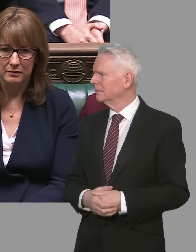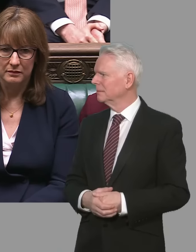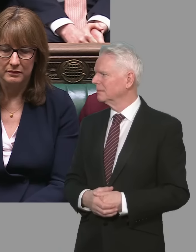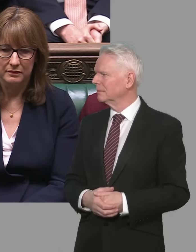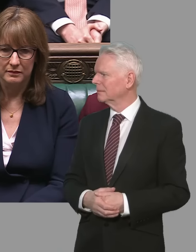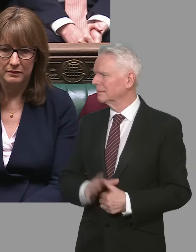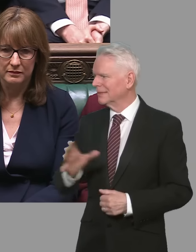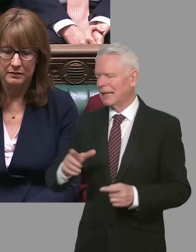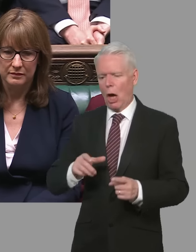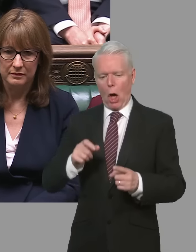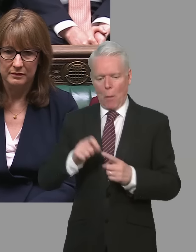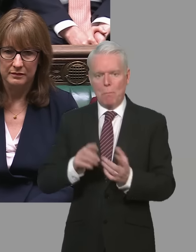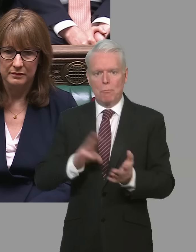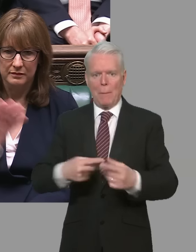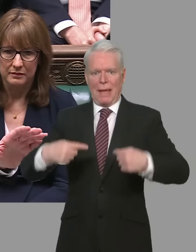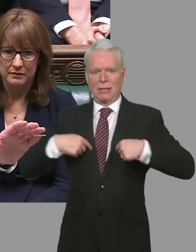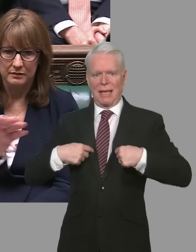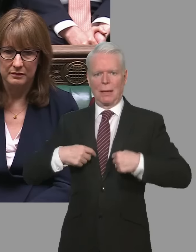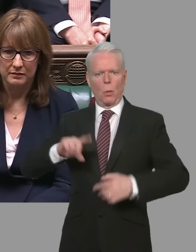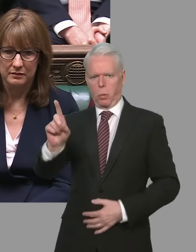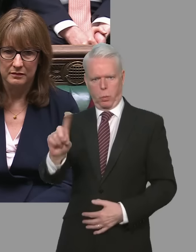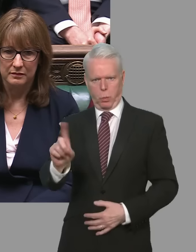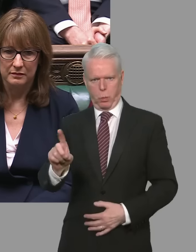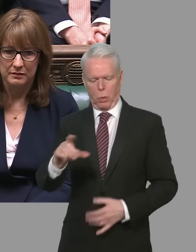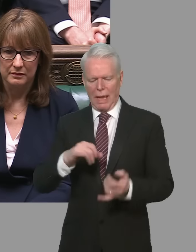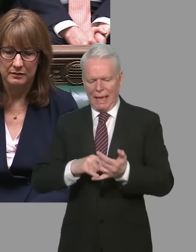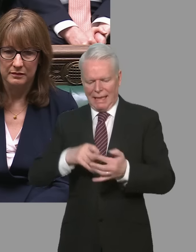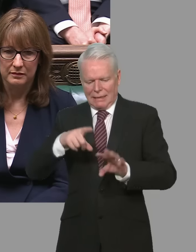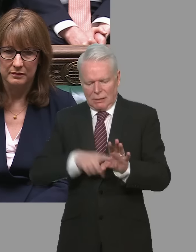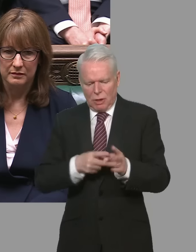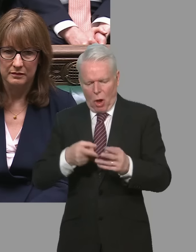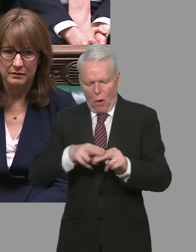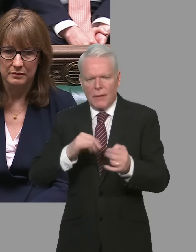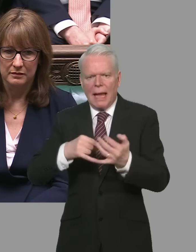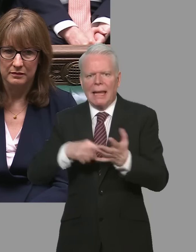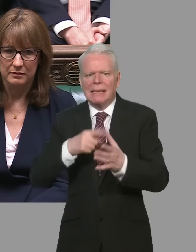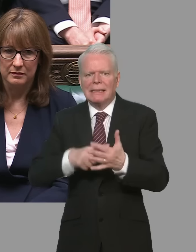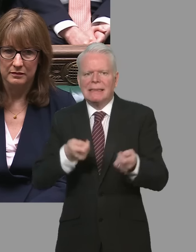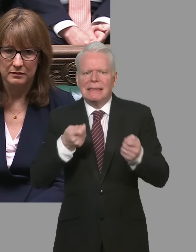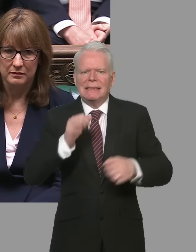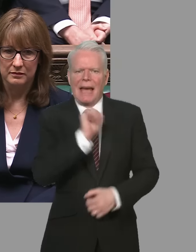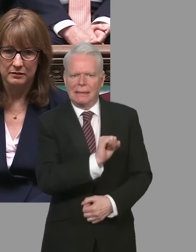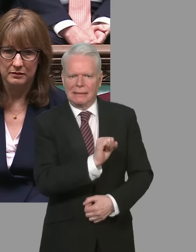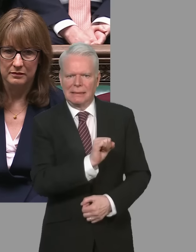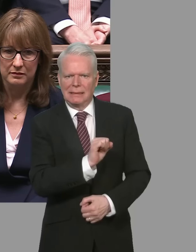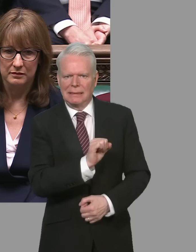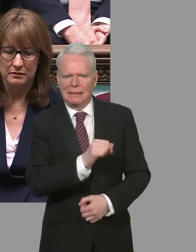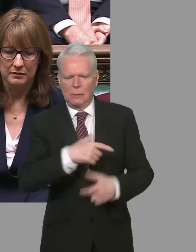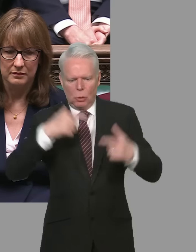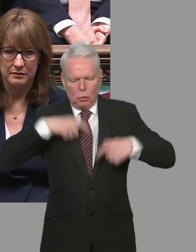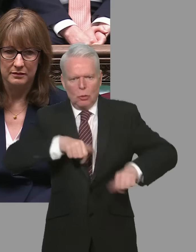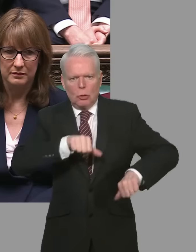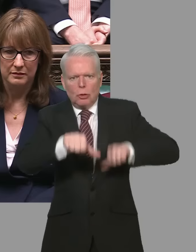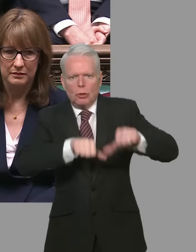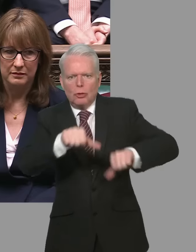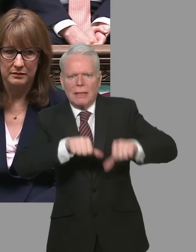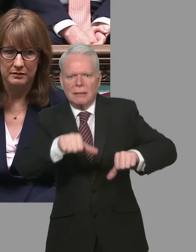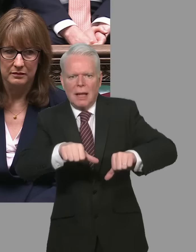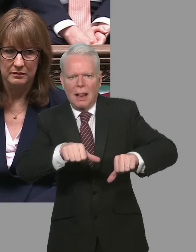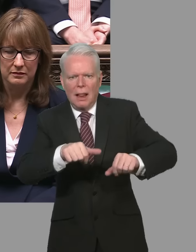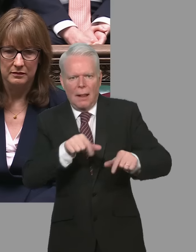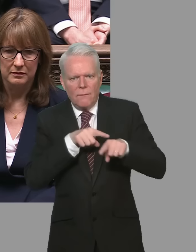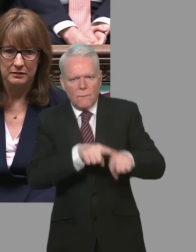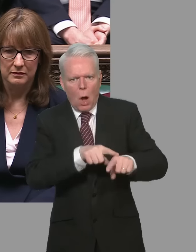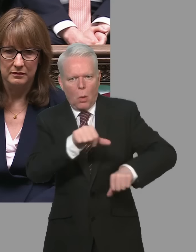for many years. And, Mr. Speaker, oil and gas is part of the mix for many years to come, but we do need to get onto renewables. But, Mr.